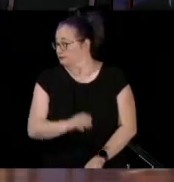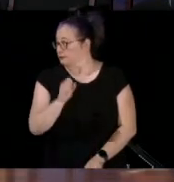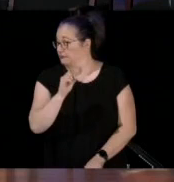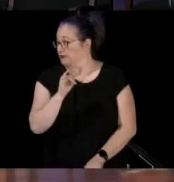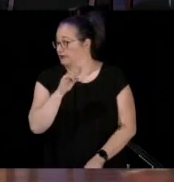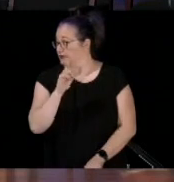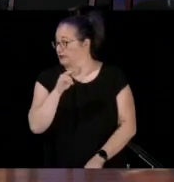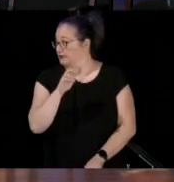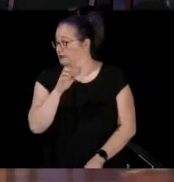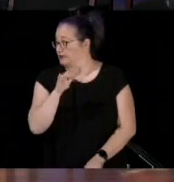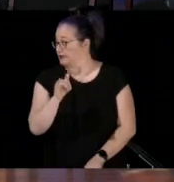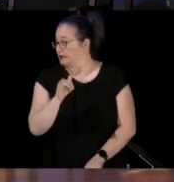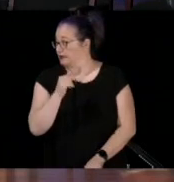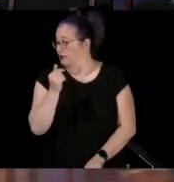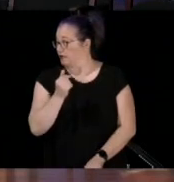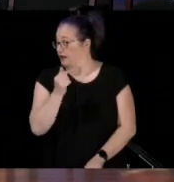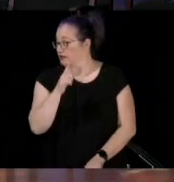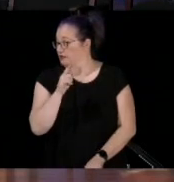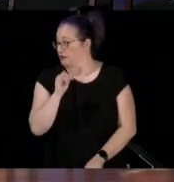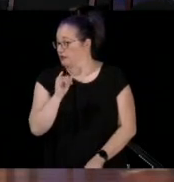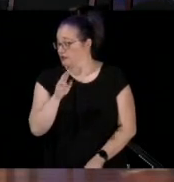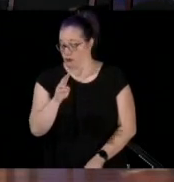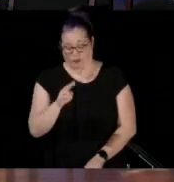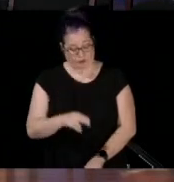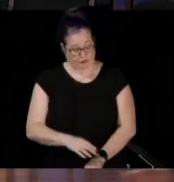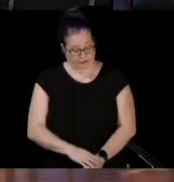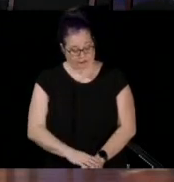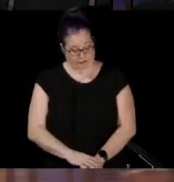Sydney Grace Liu.